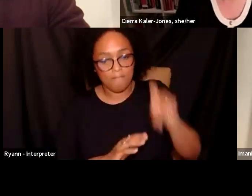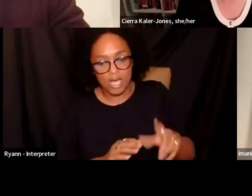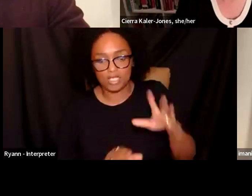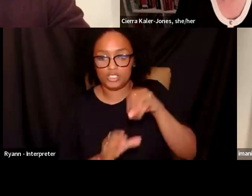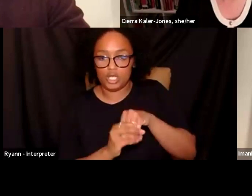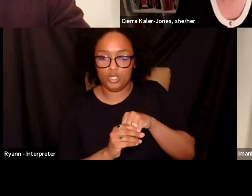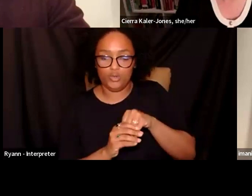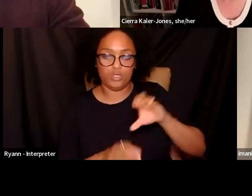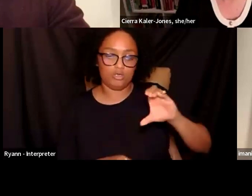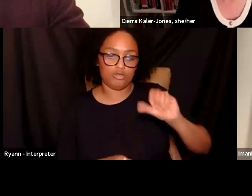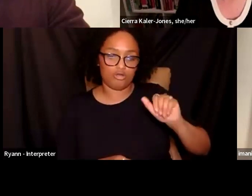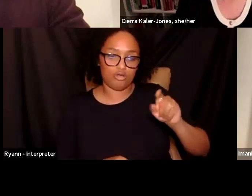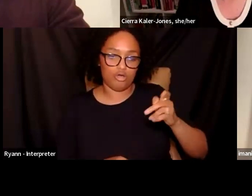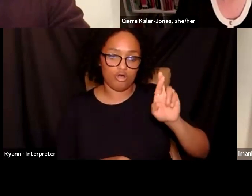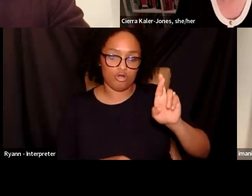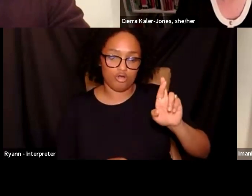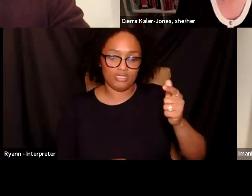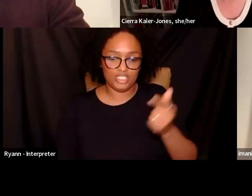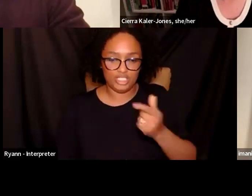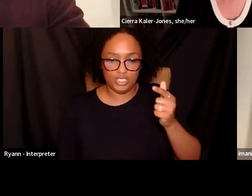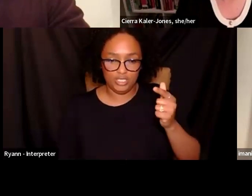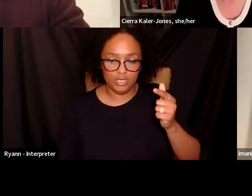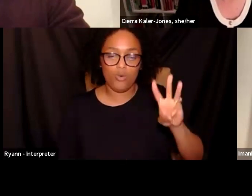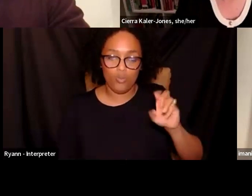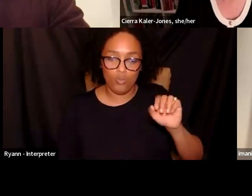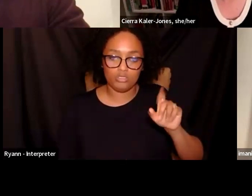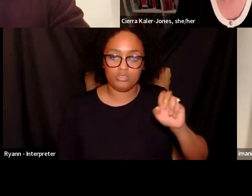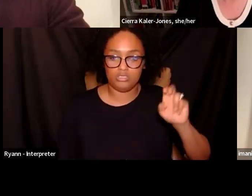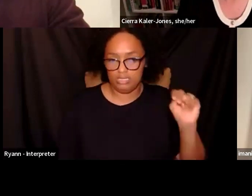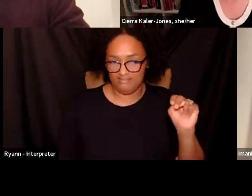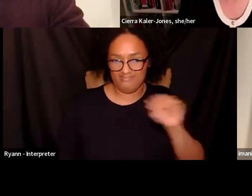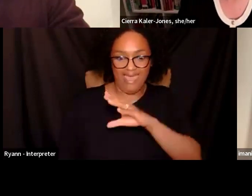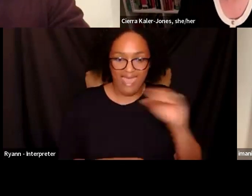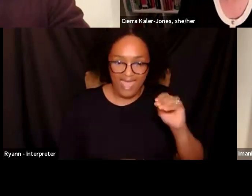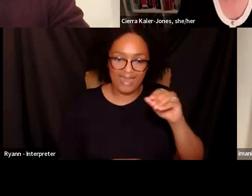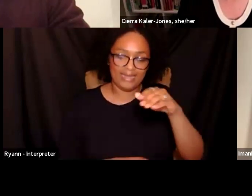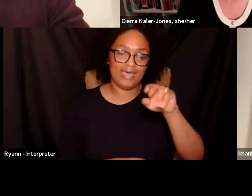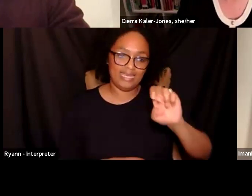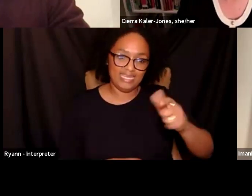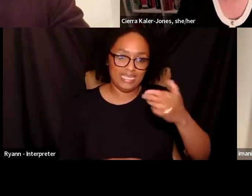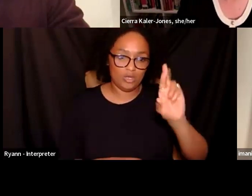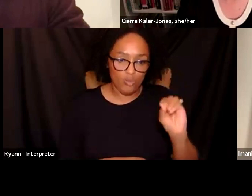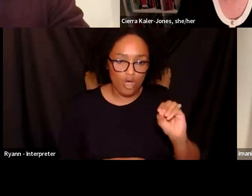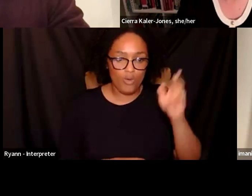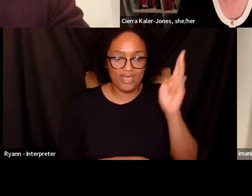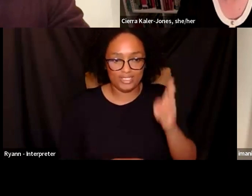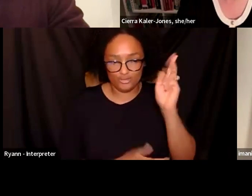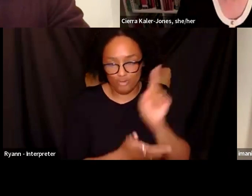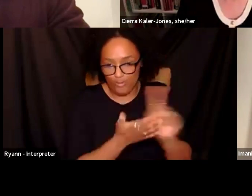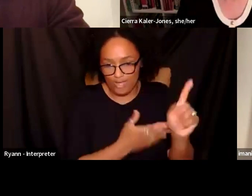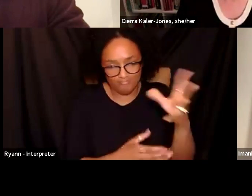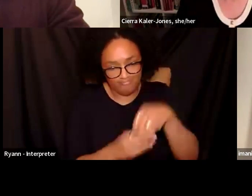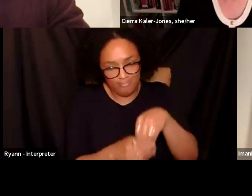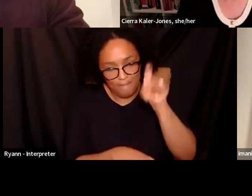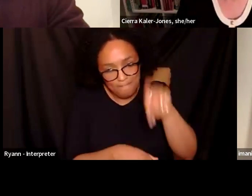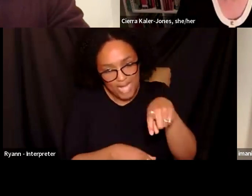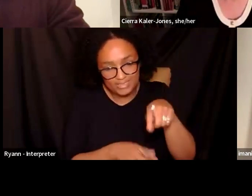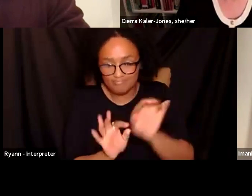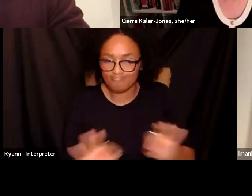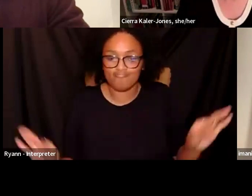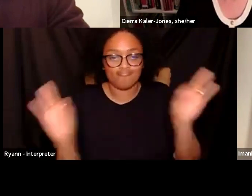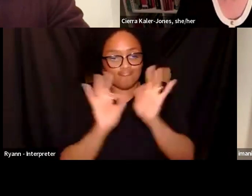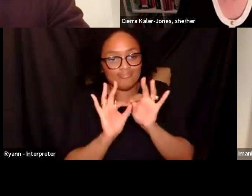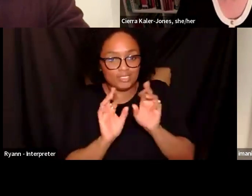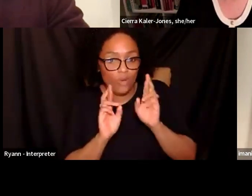and Negro History Week and that whole movement. So I hope people will dig into that history and help us all celebrate